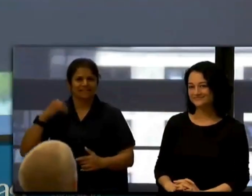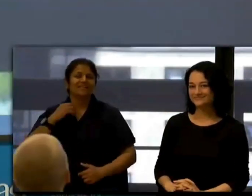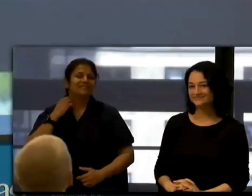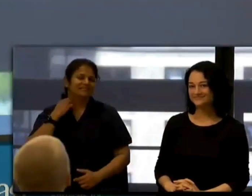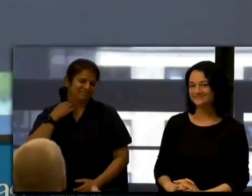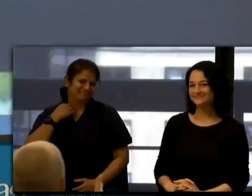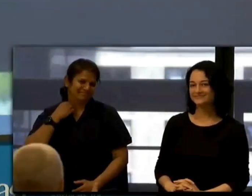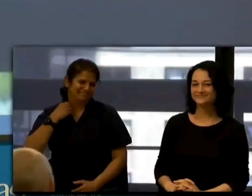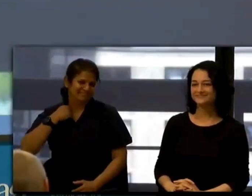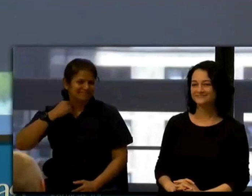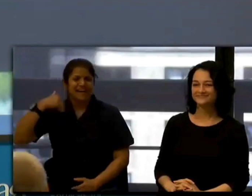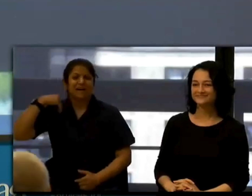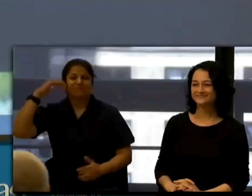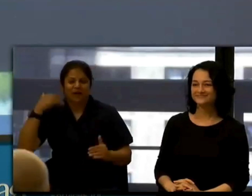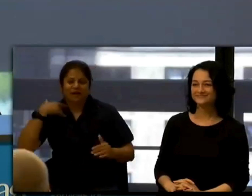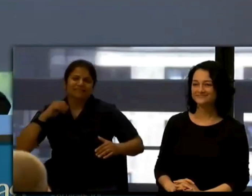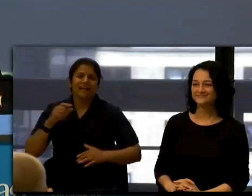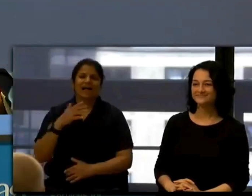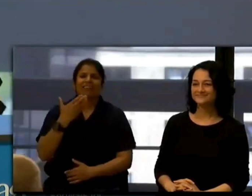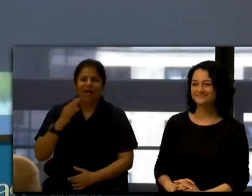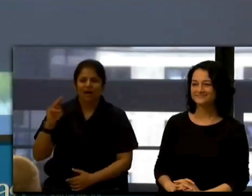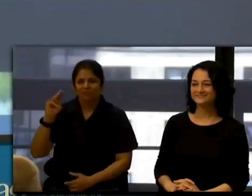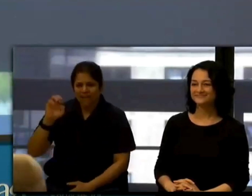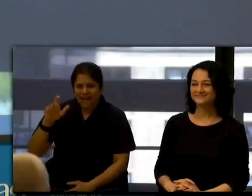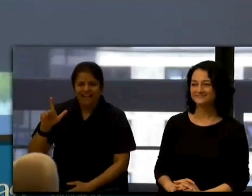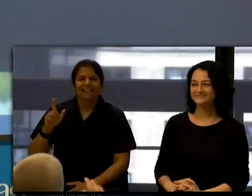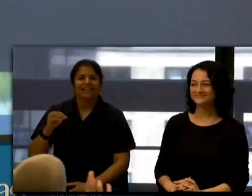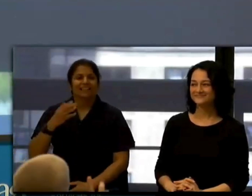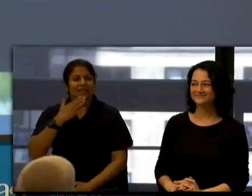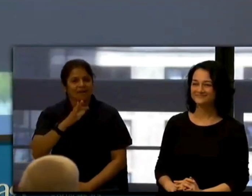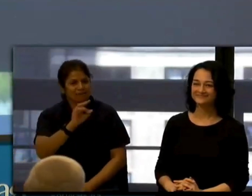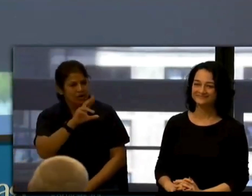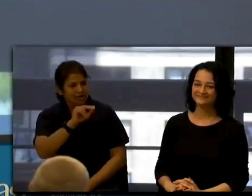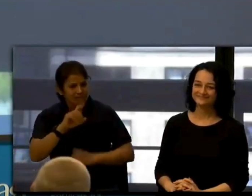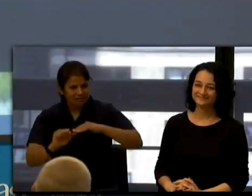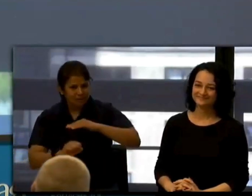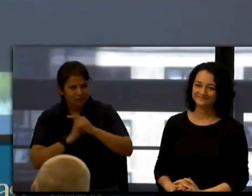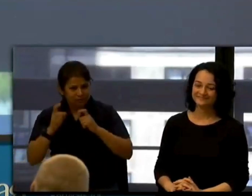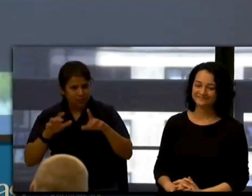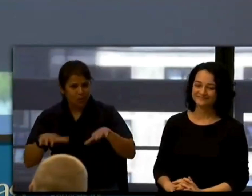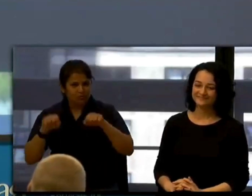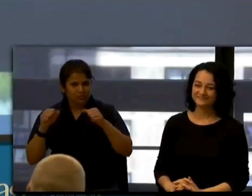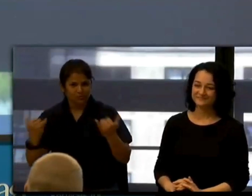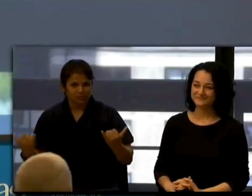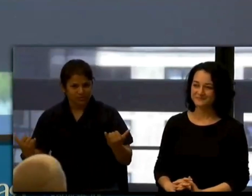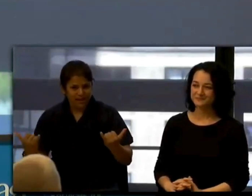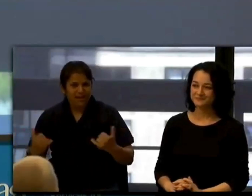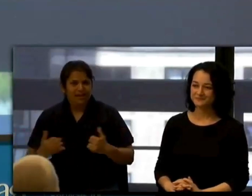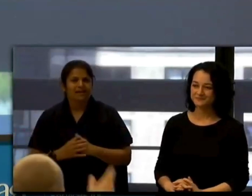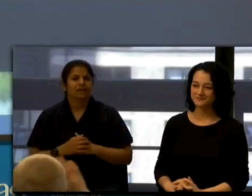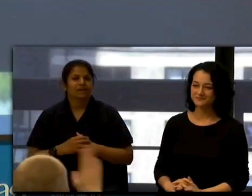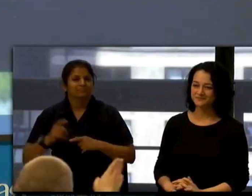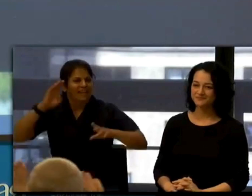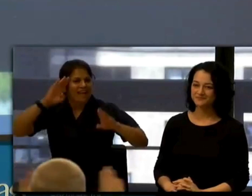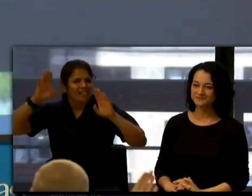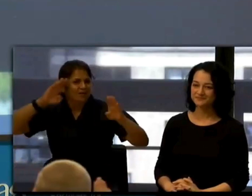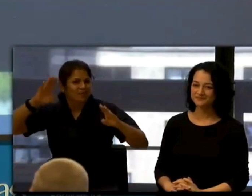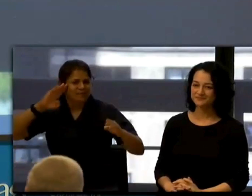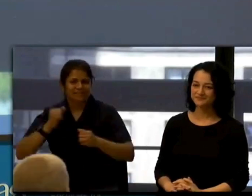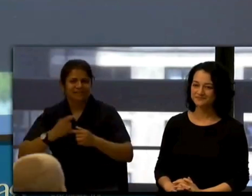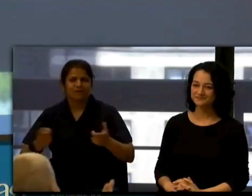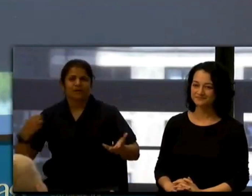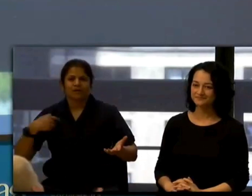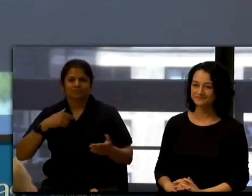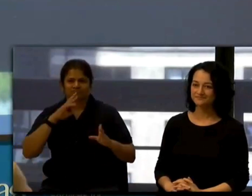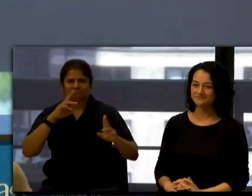Michael, and thanks to the Ford Foundation for hosting us today. Hello, everyone. It's an honor to be here today to talk to